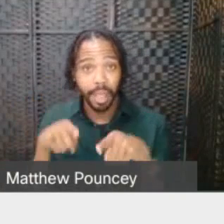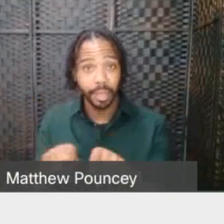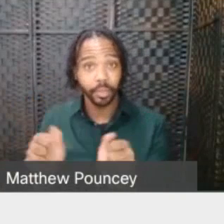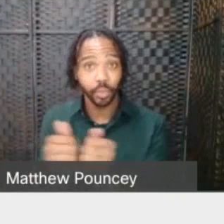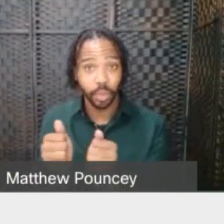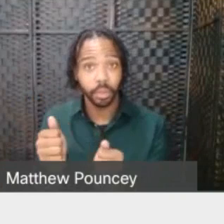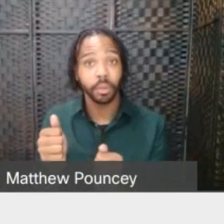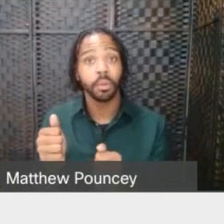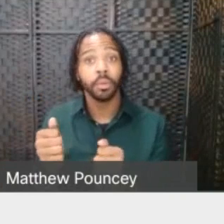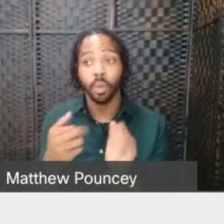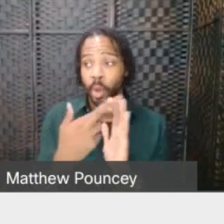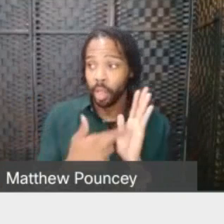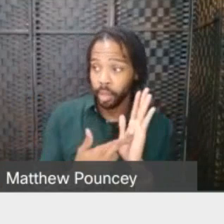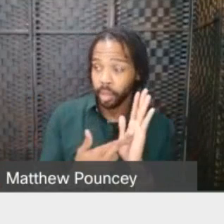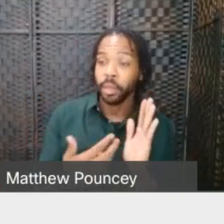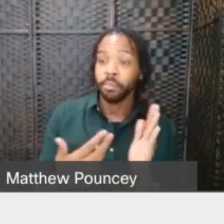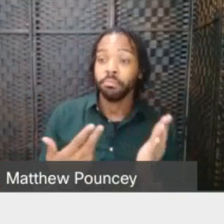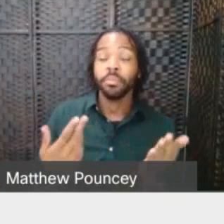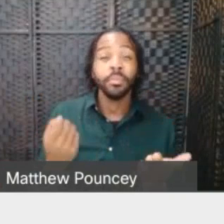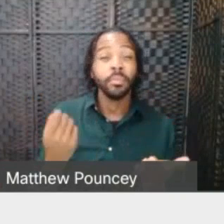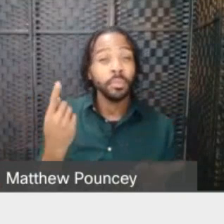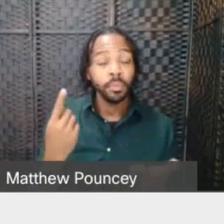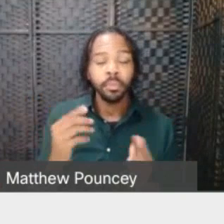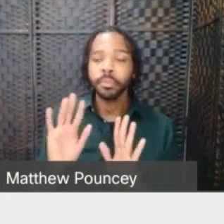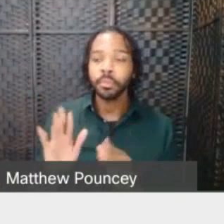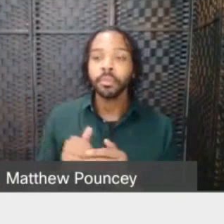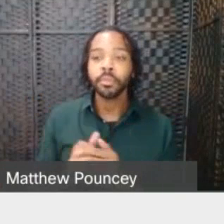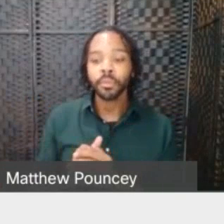regulations. The waivers, if you're